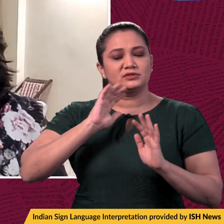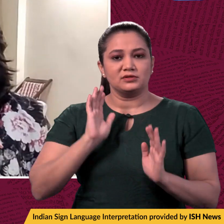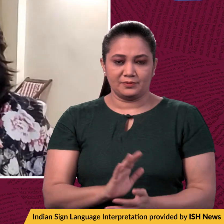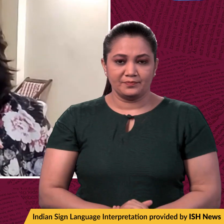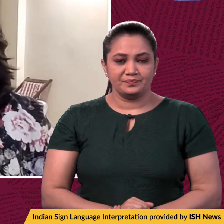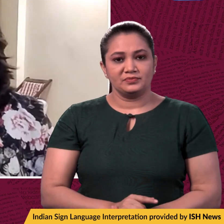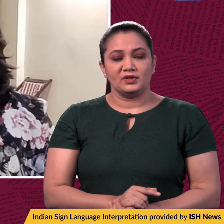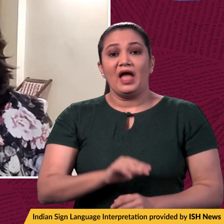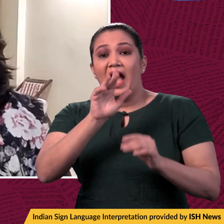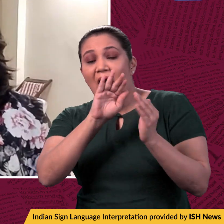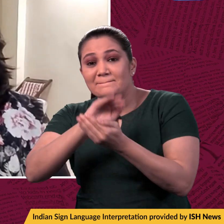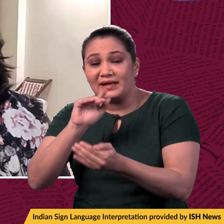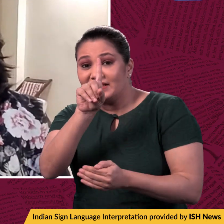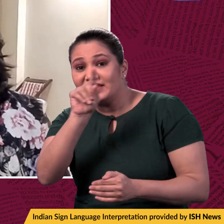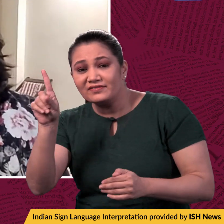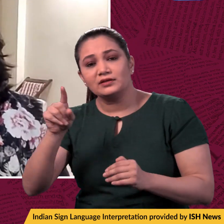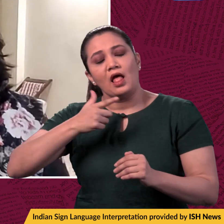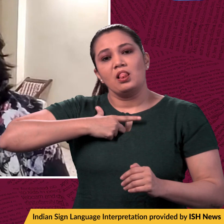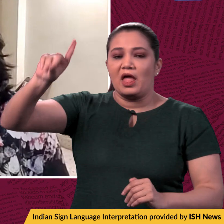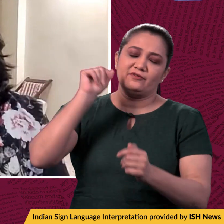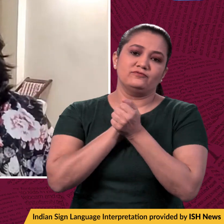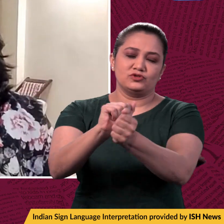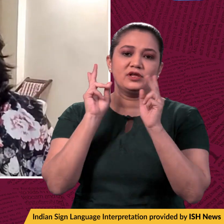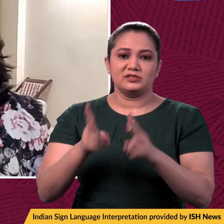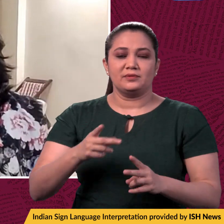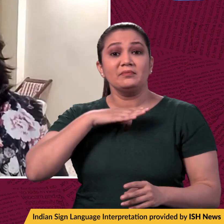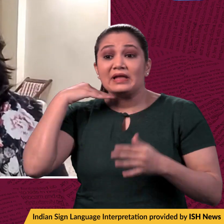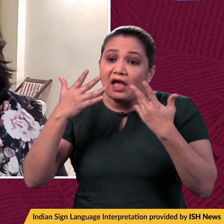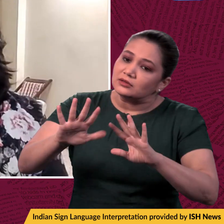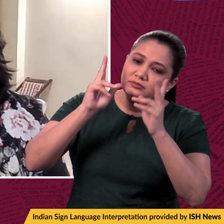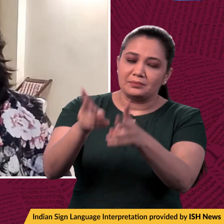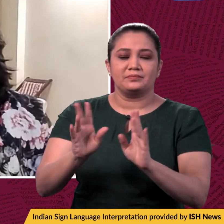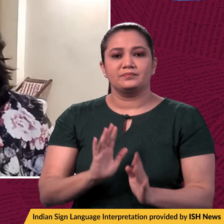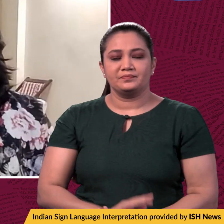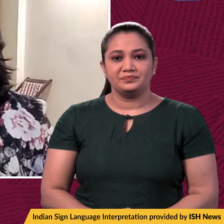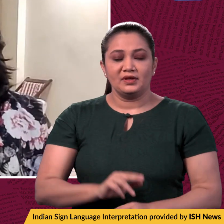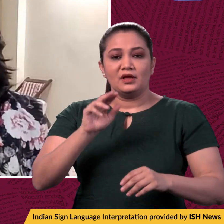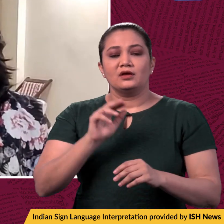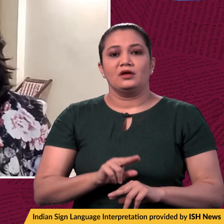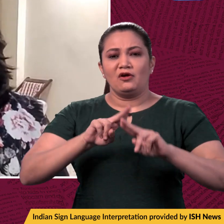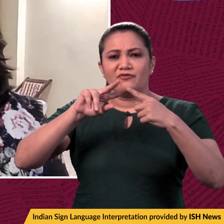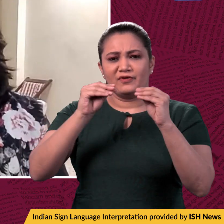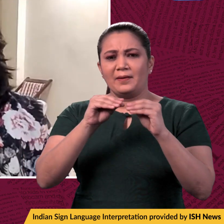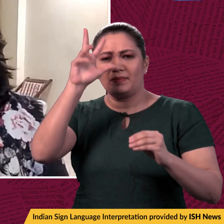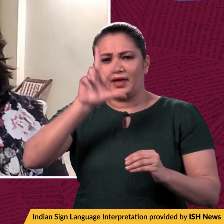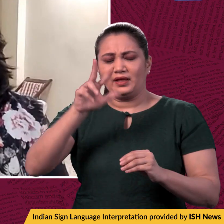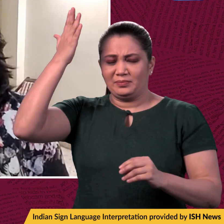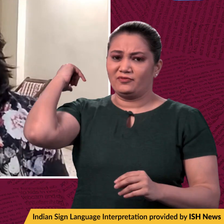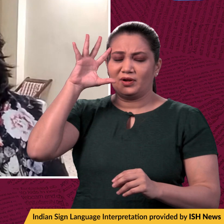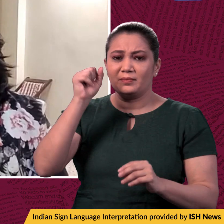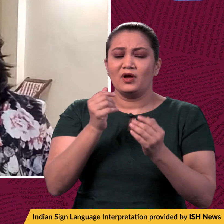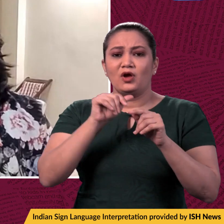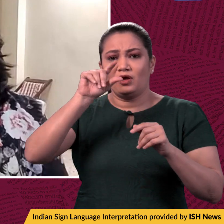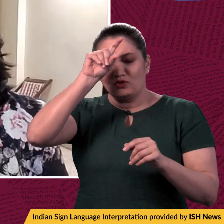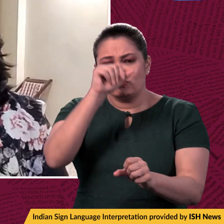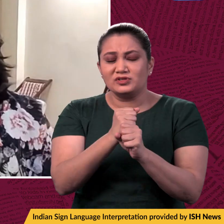serial blast case. 11 others were sentenced to life in jail till death. On February 8th, to give you a background, the